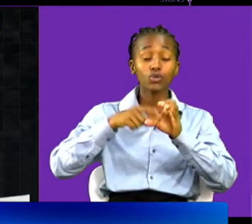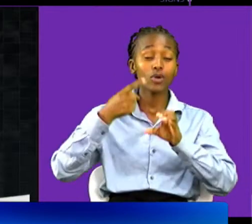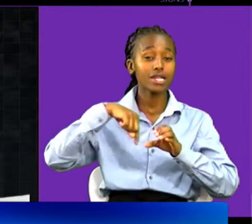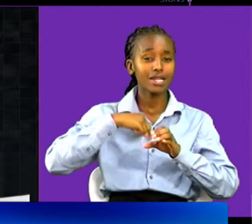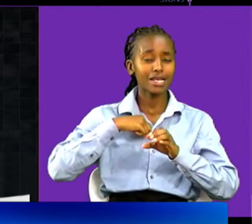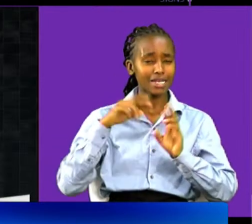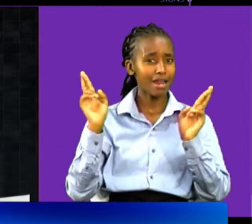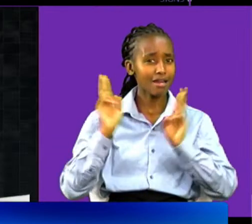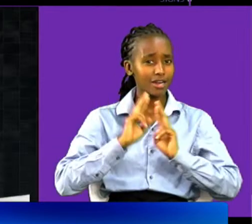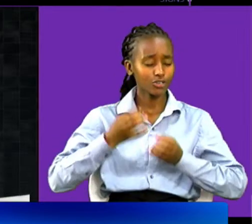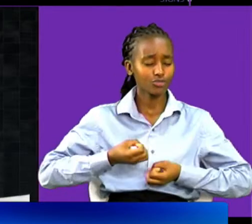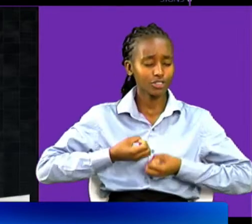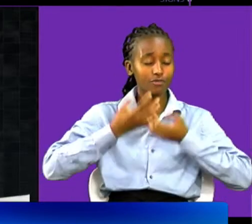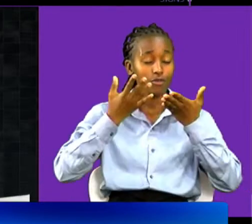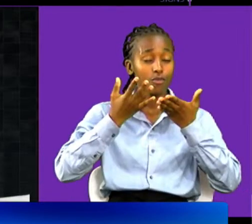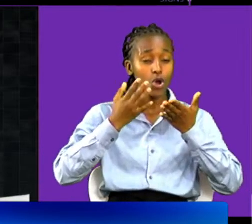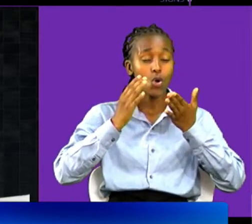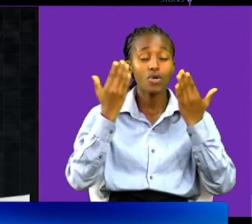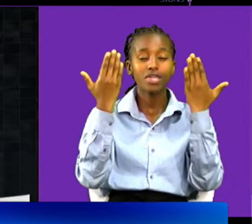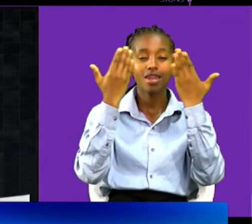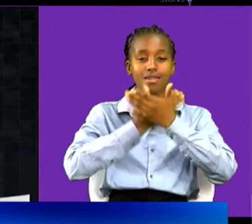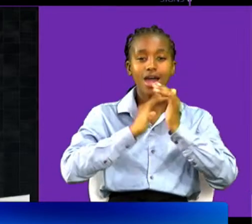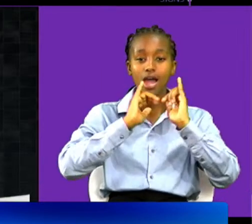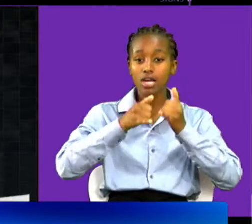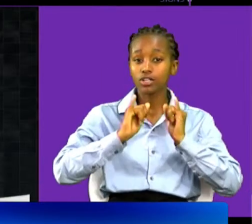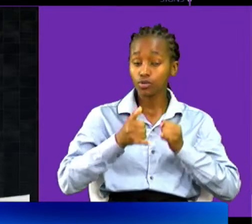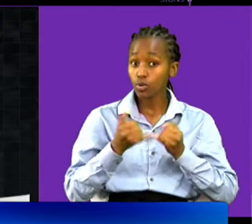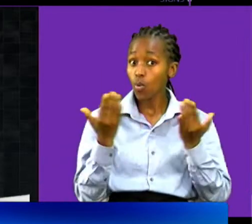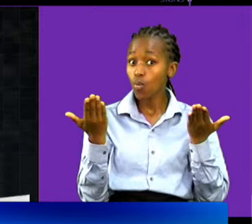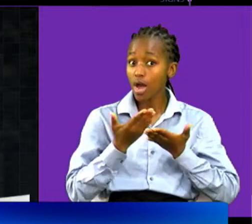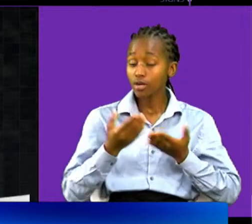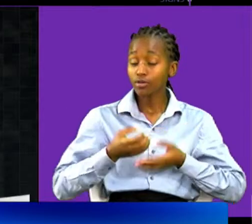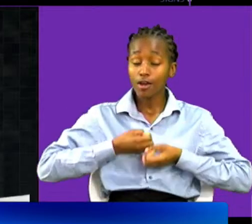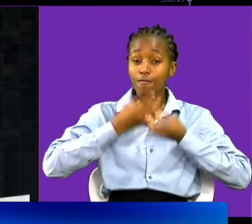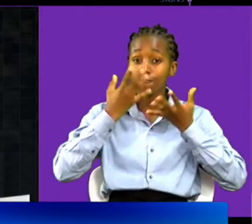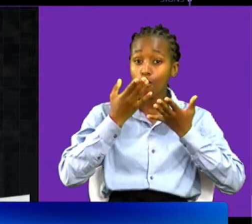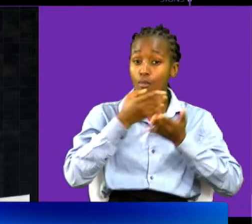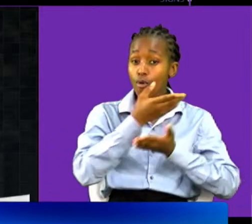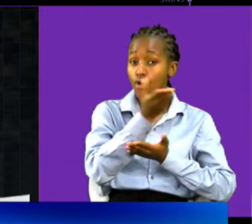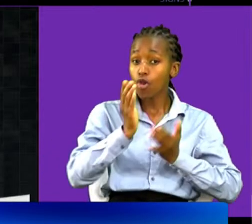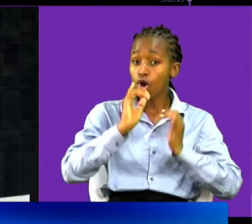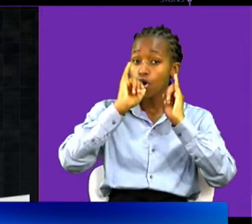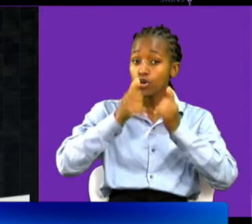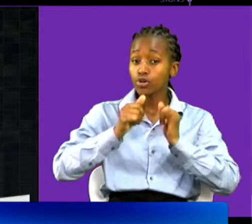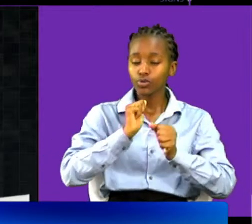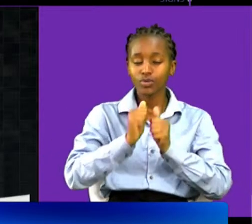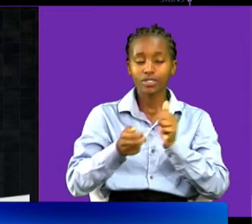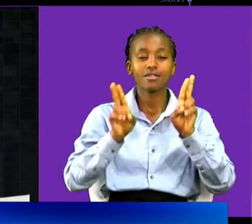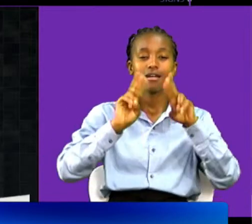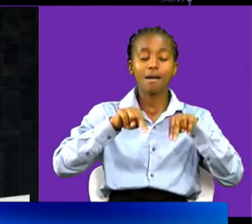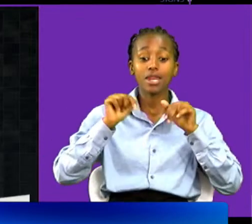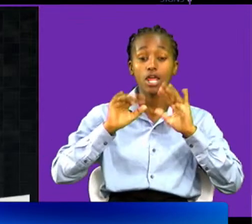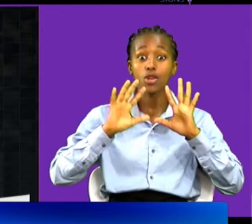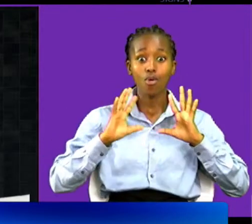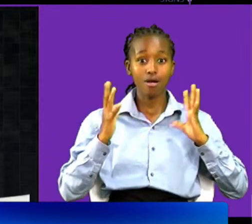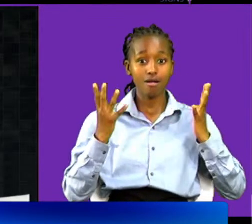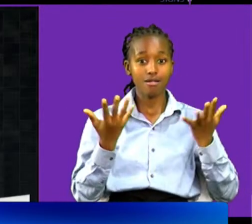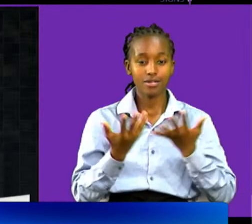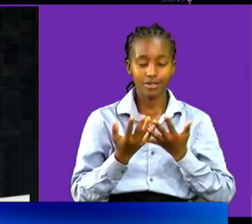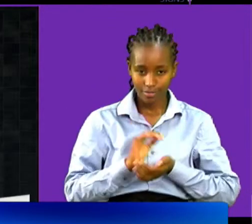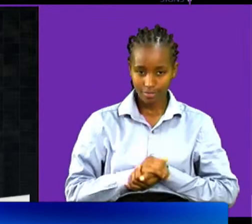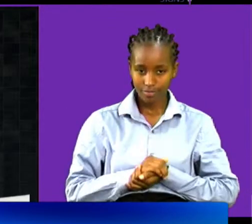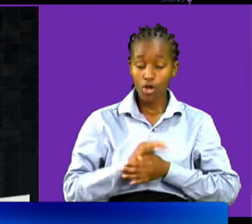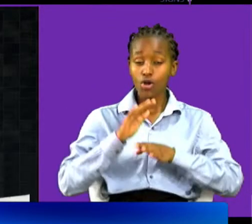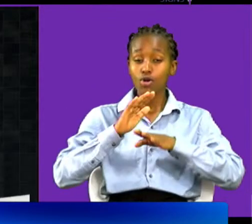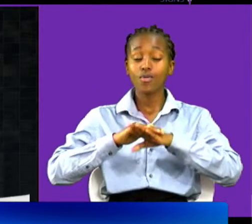Prime News, the time that we need to update you with what's happening in the world of news. A very good evening to you